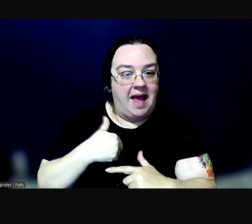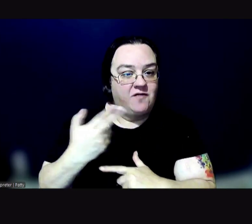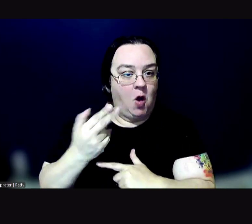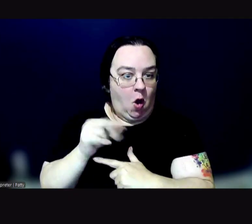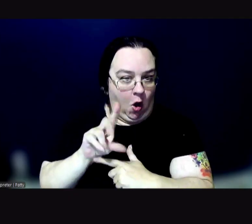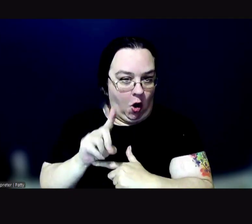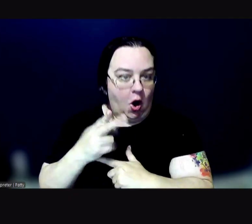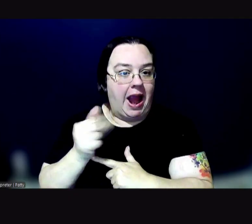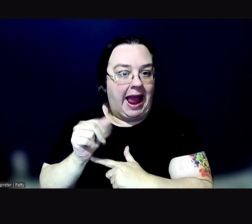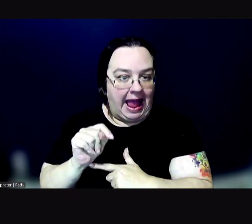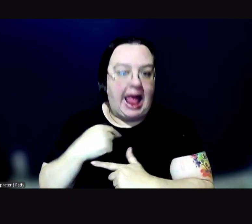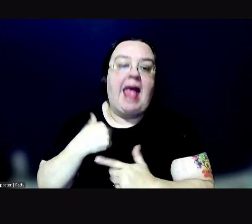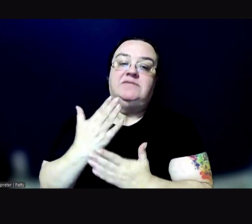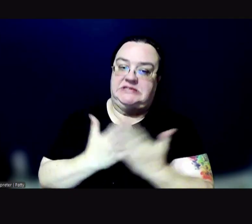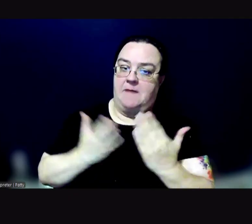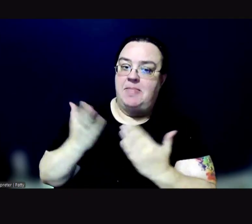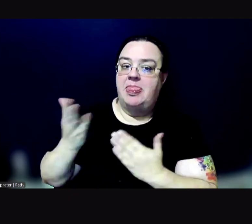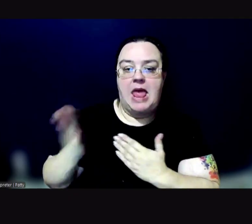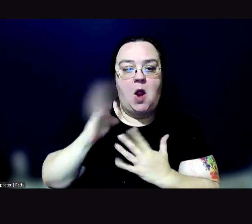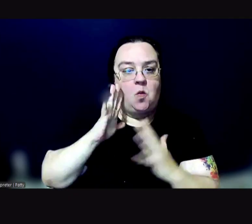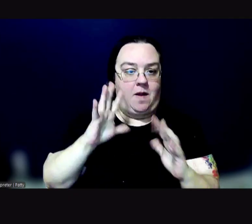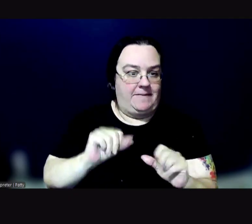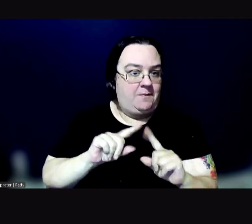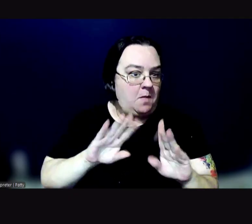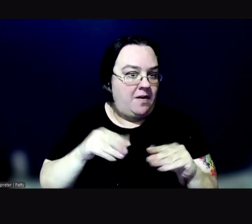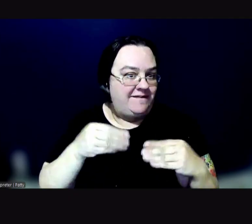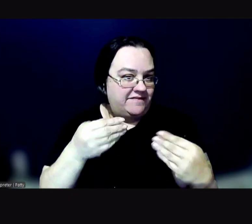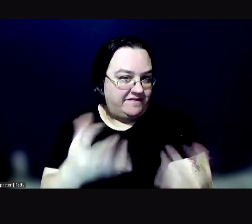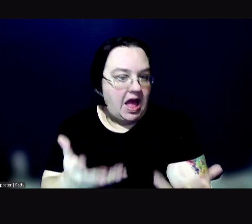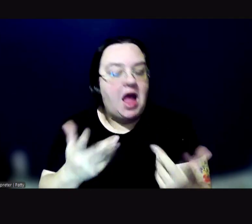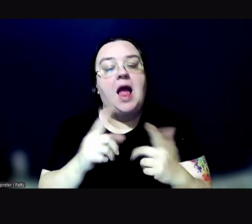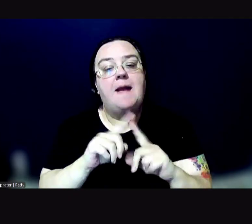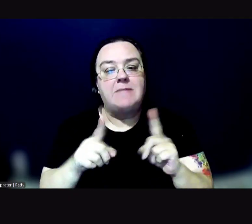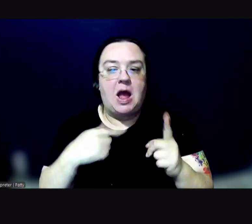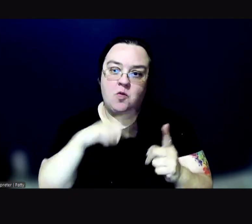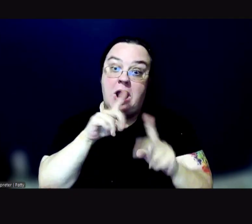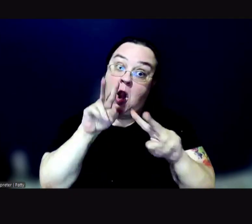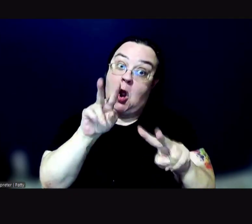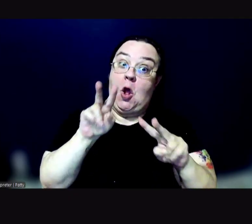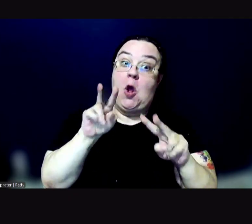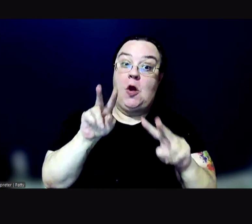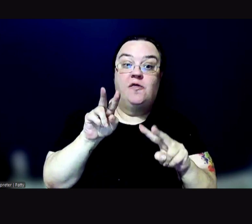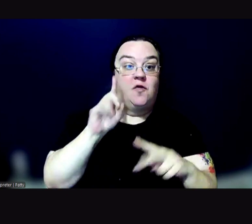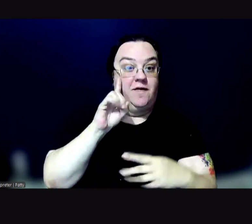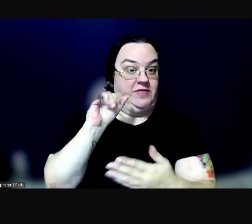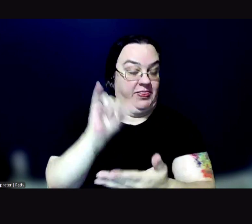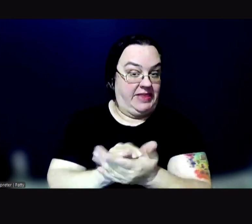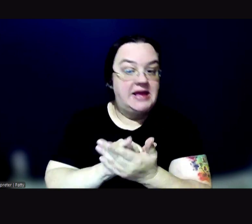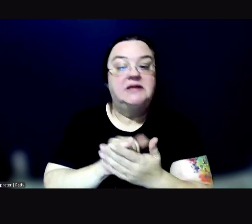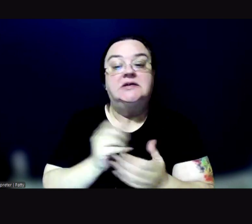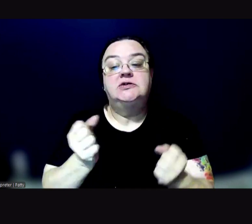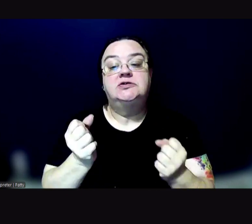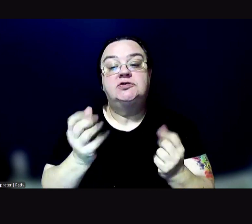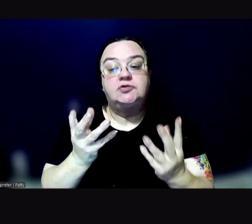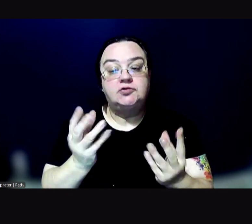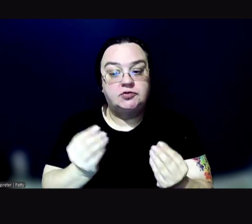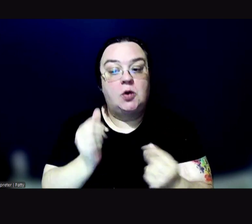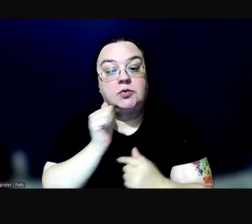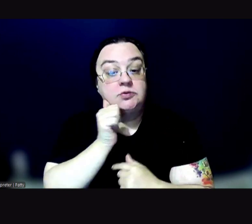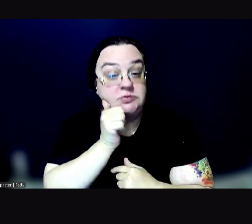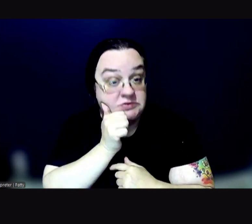will be some there that we can provide you with, but we're looking forward to this. So